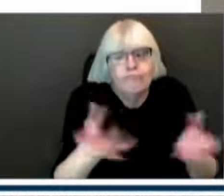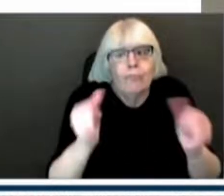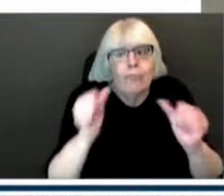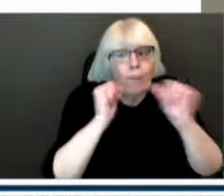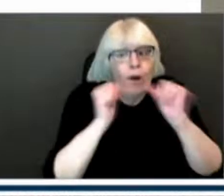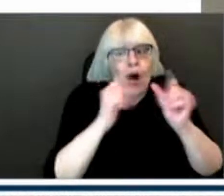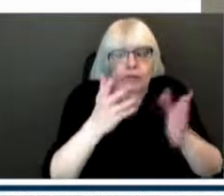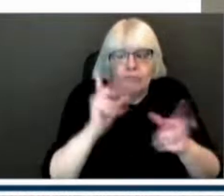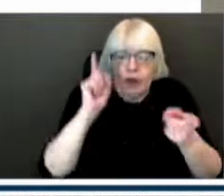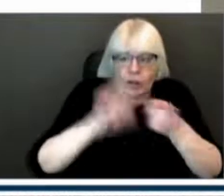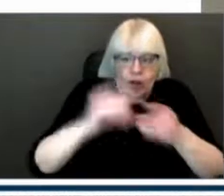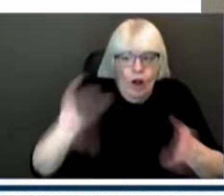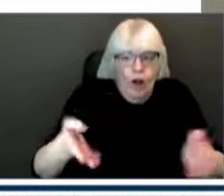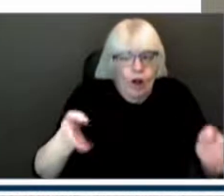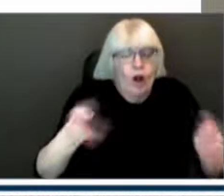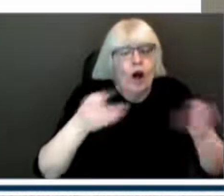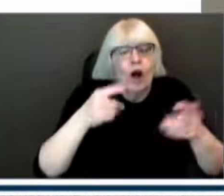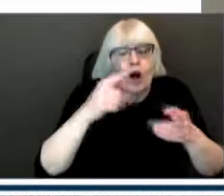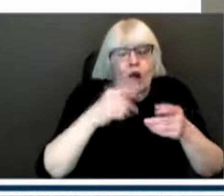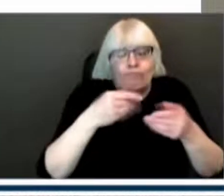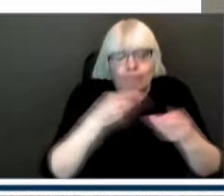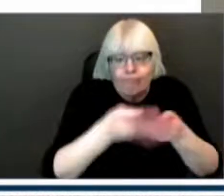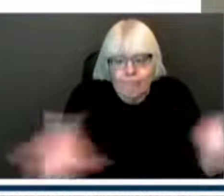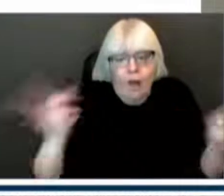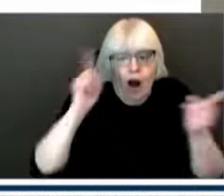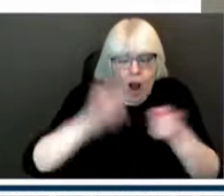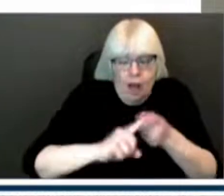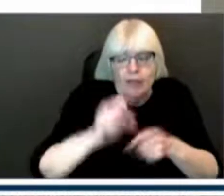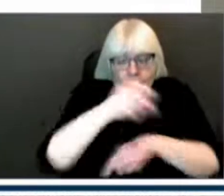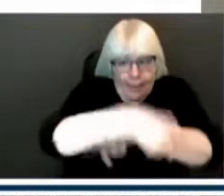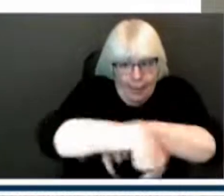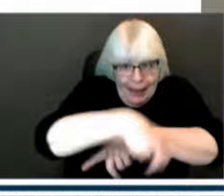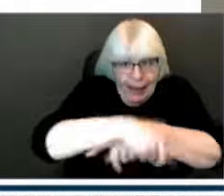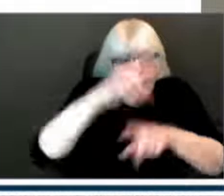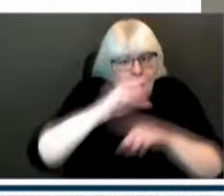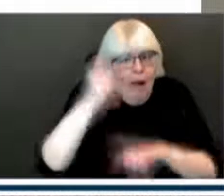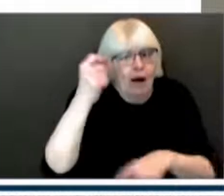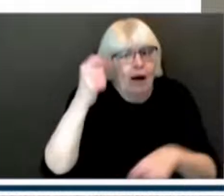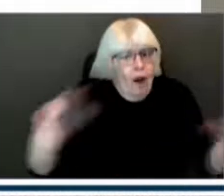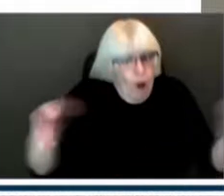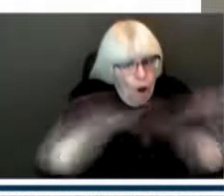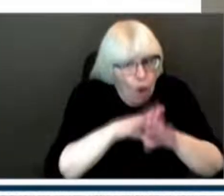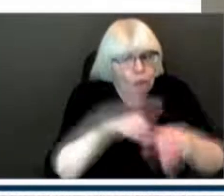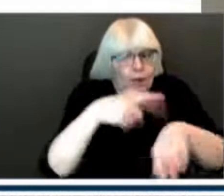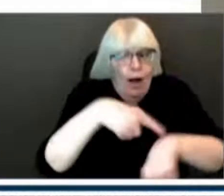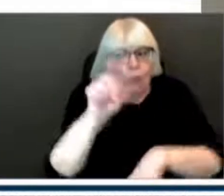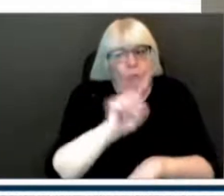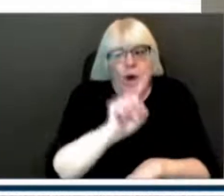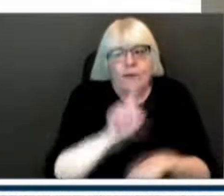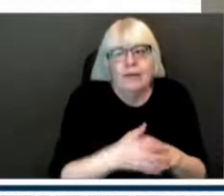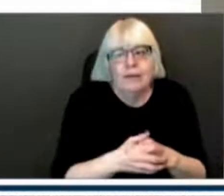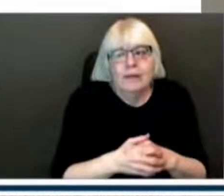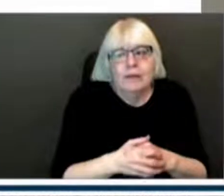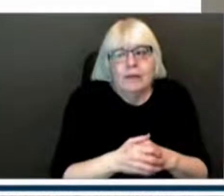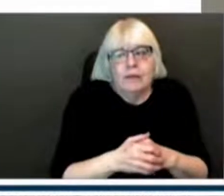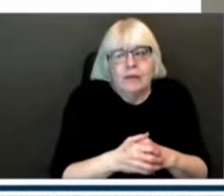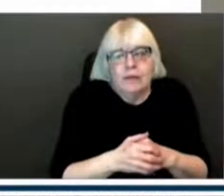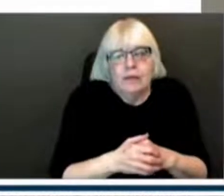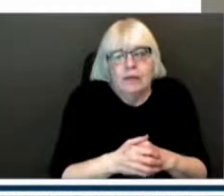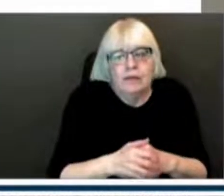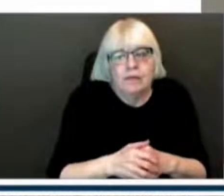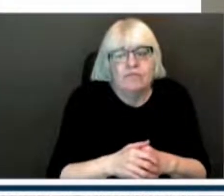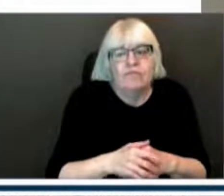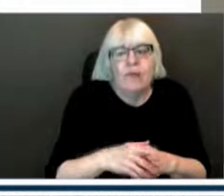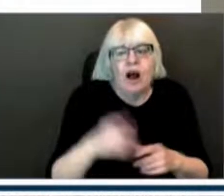They can continue to operate takeout, delivery, and drive-through for later hours, however. And any